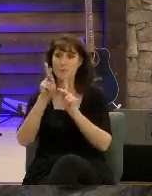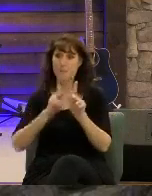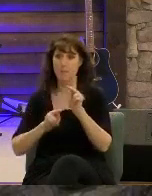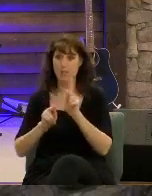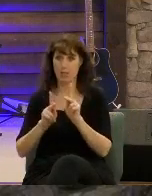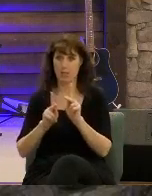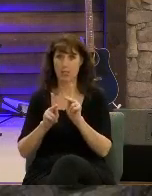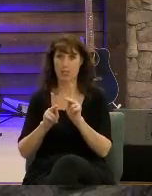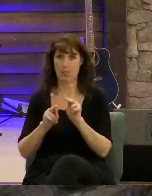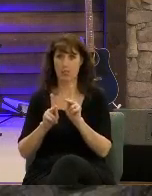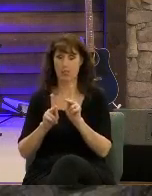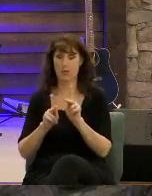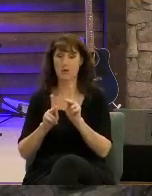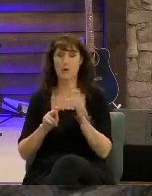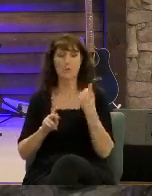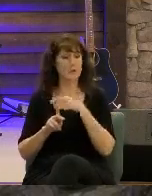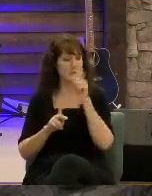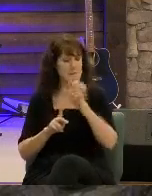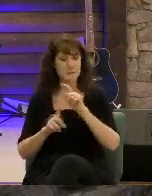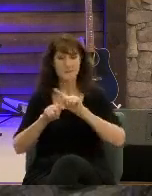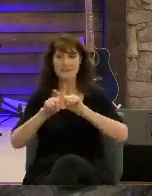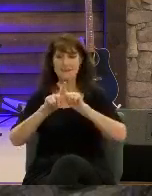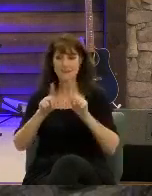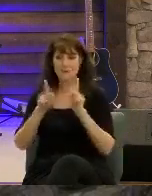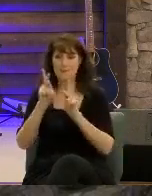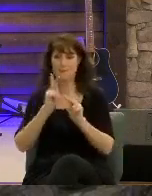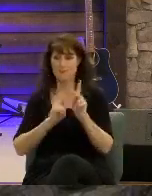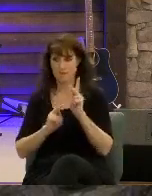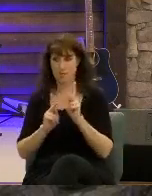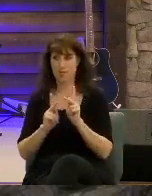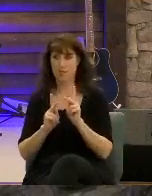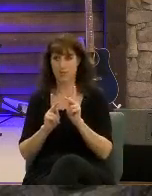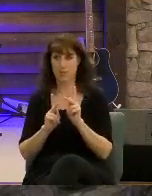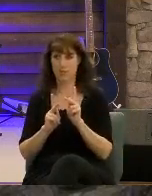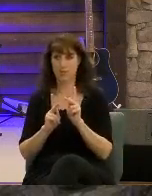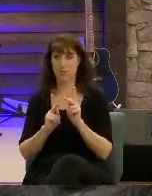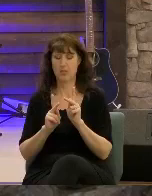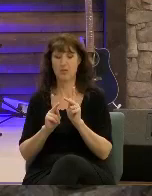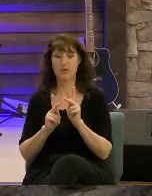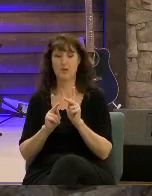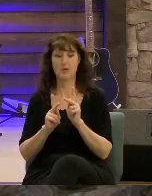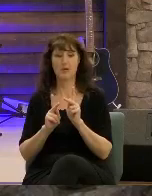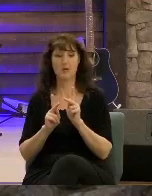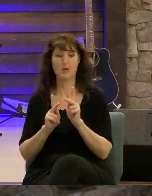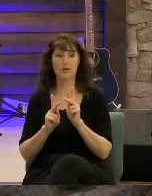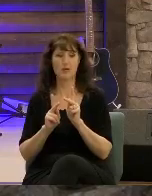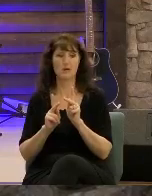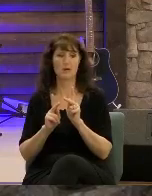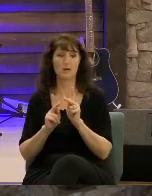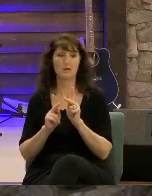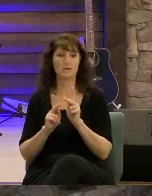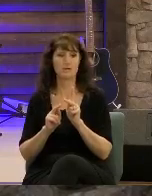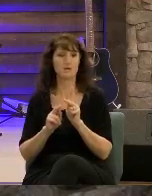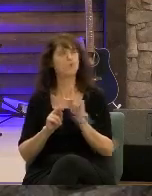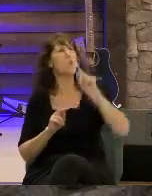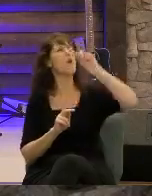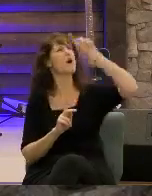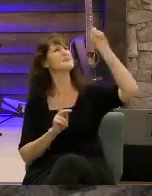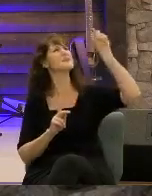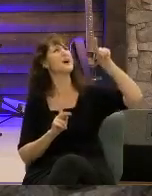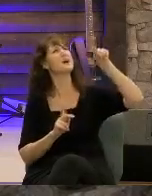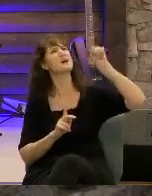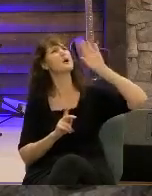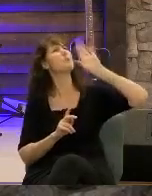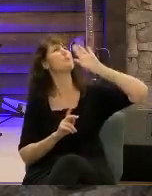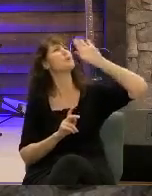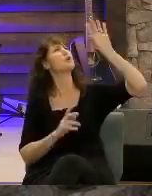right? We need to be a different people. So ask the Lord, what is his vision for you